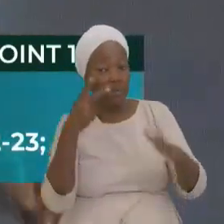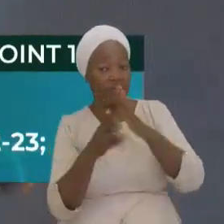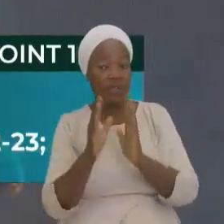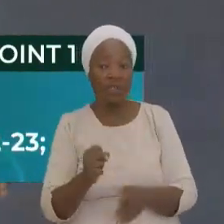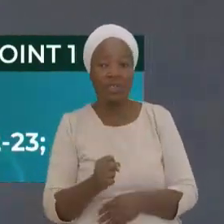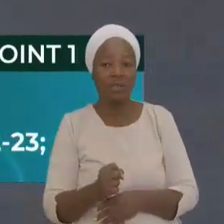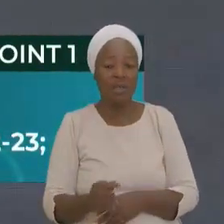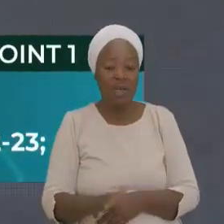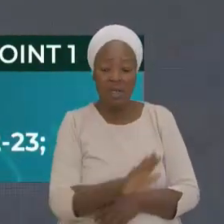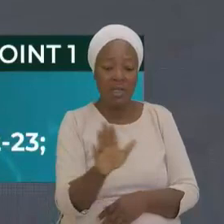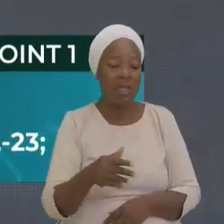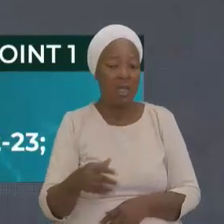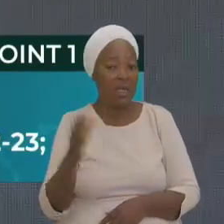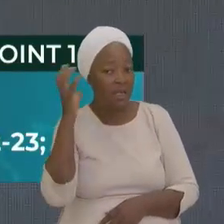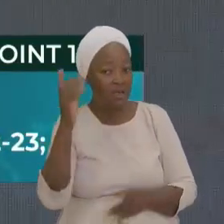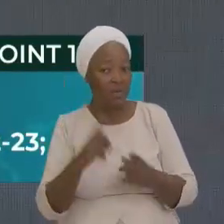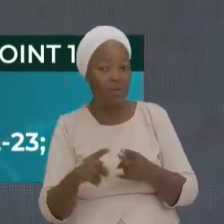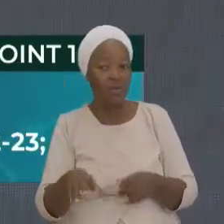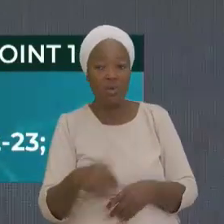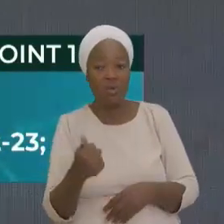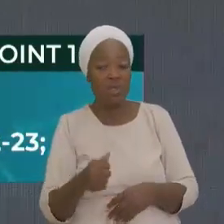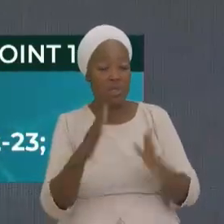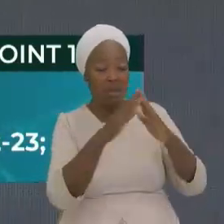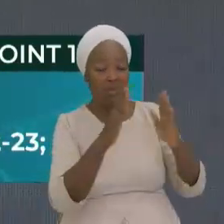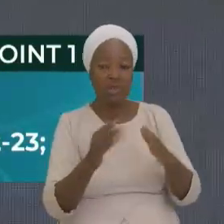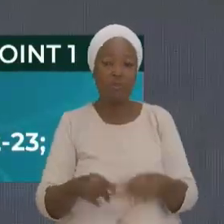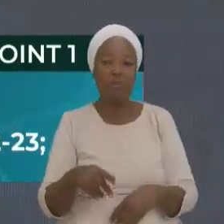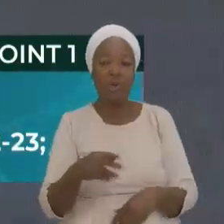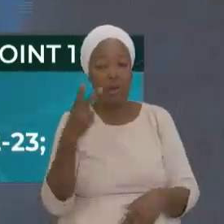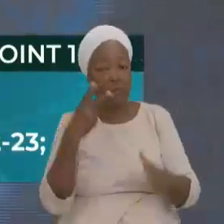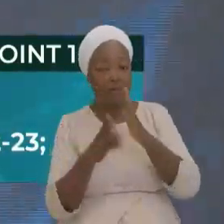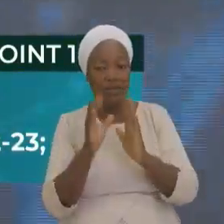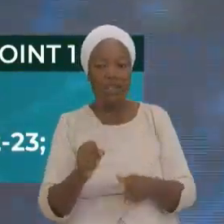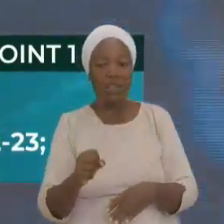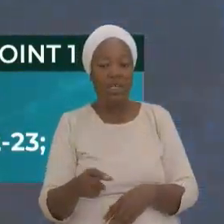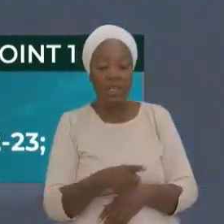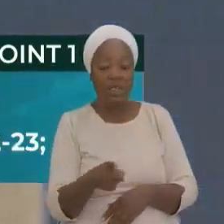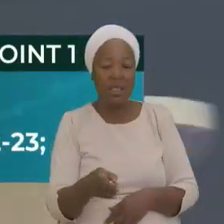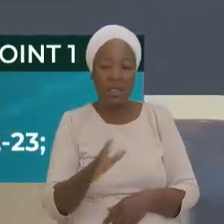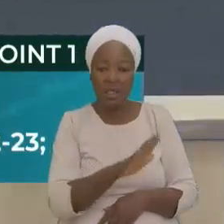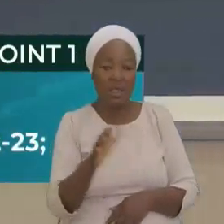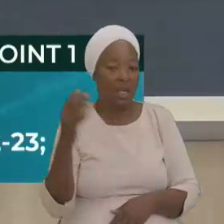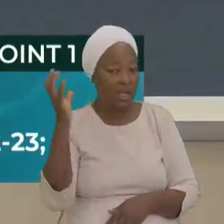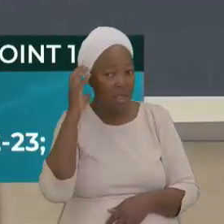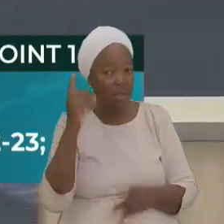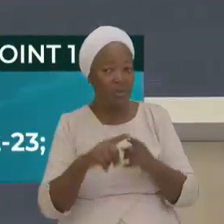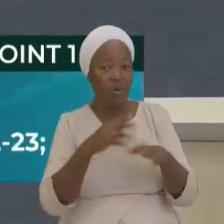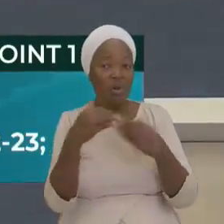they are listening to other township prophets, they are listening to other local